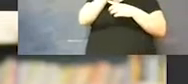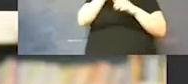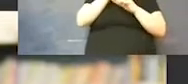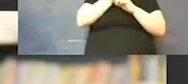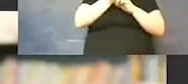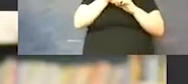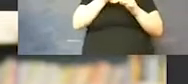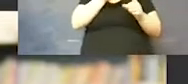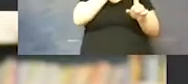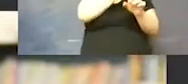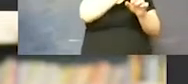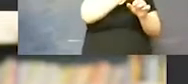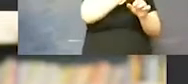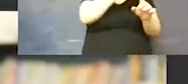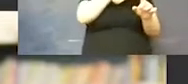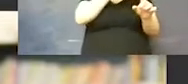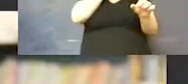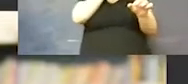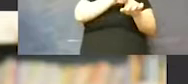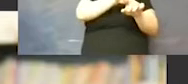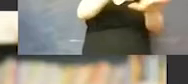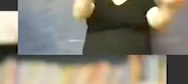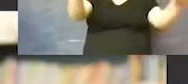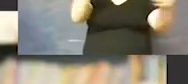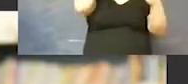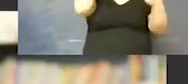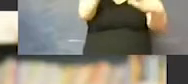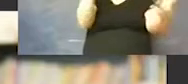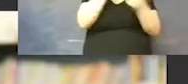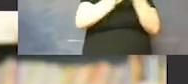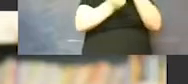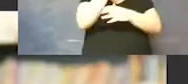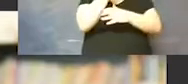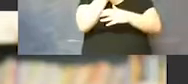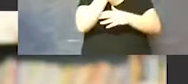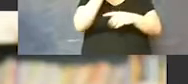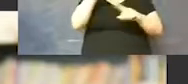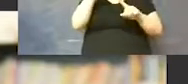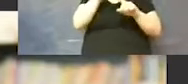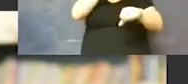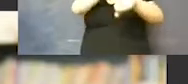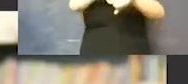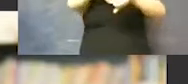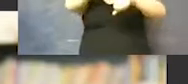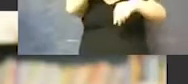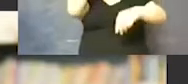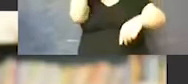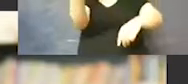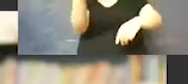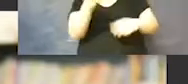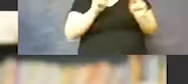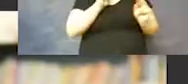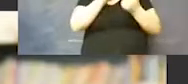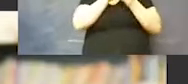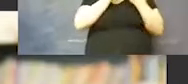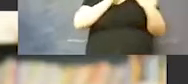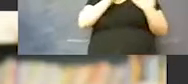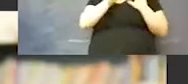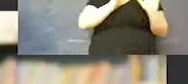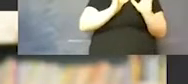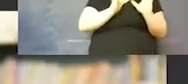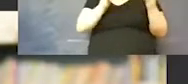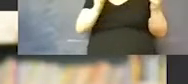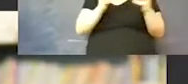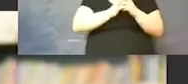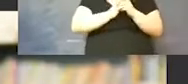really wanted to make sure that everybody understands when do we notify people? How do we communicate? And so anytime